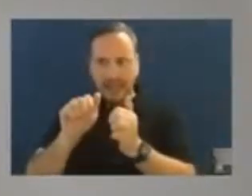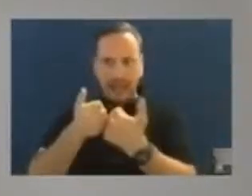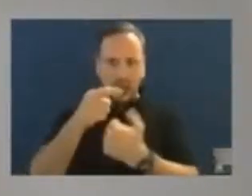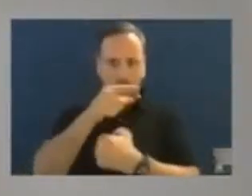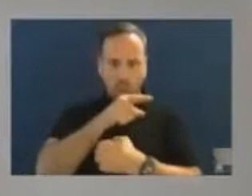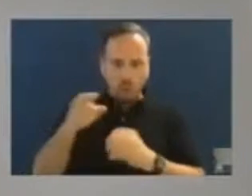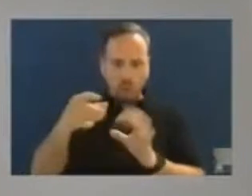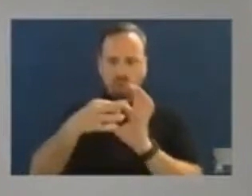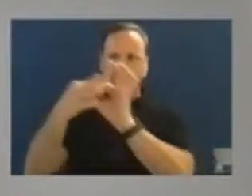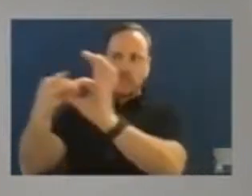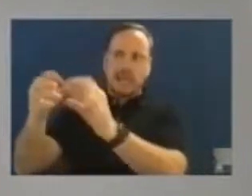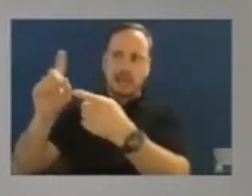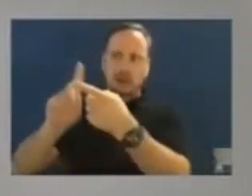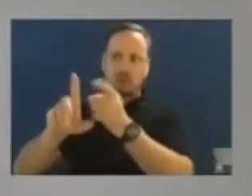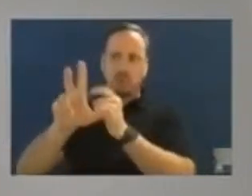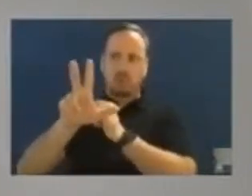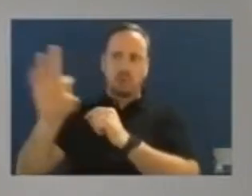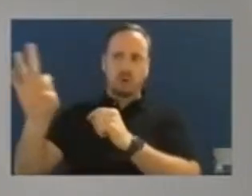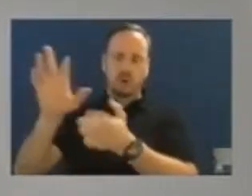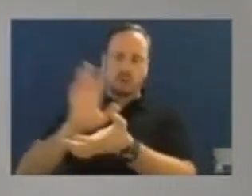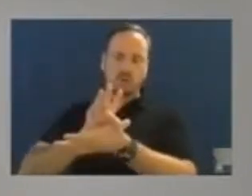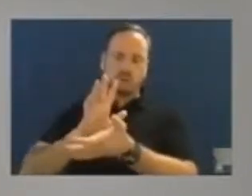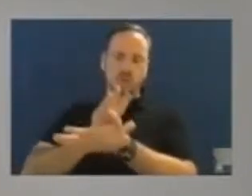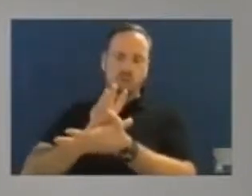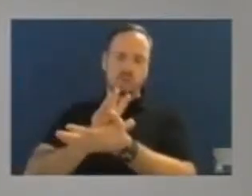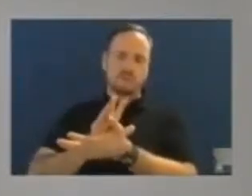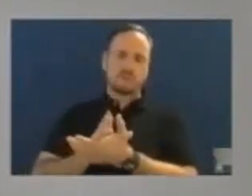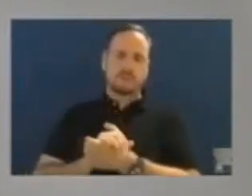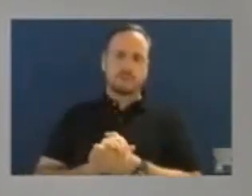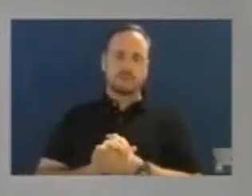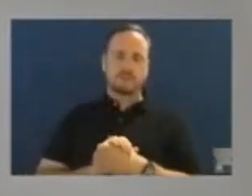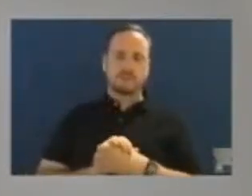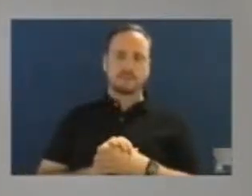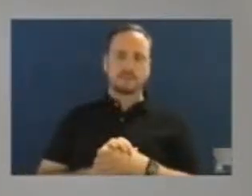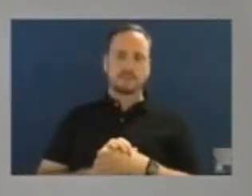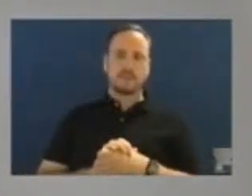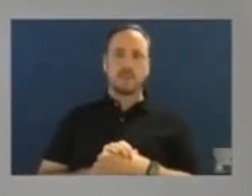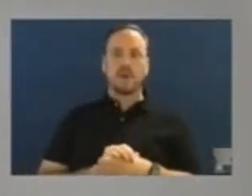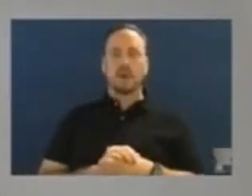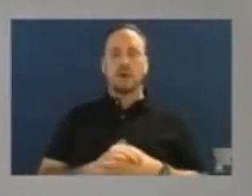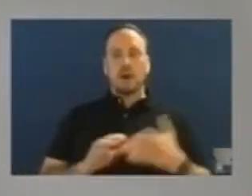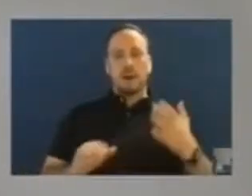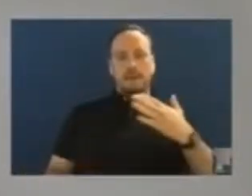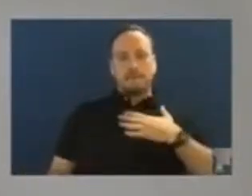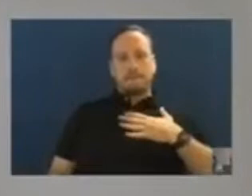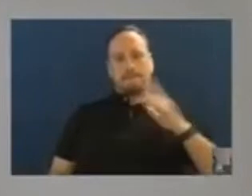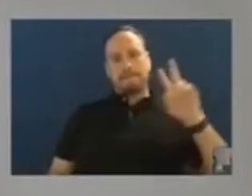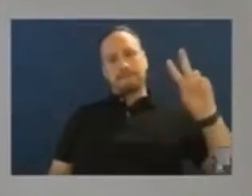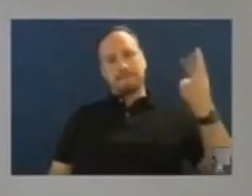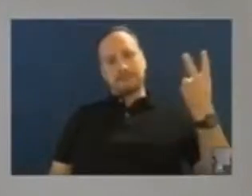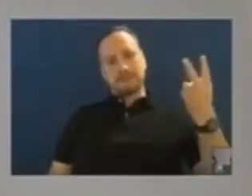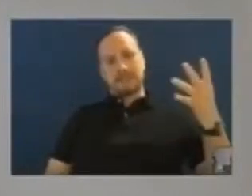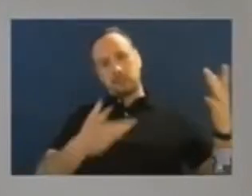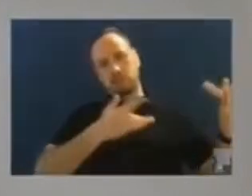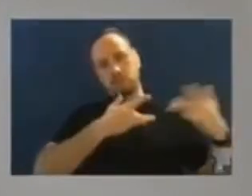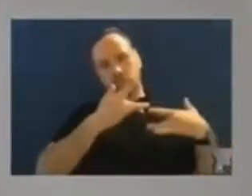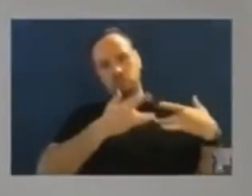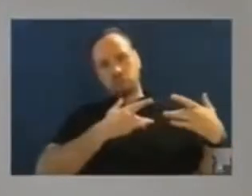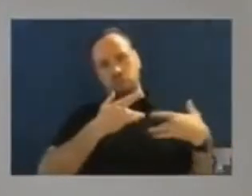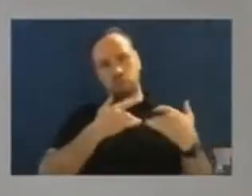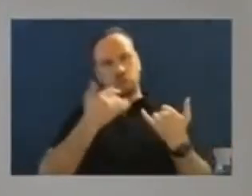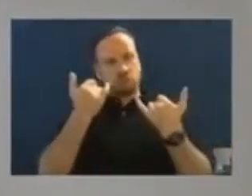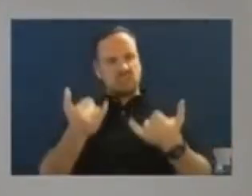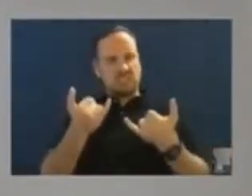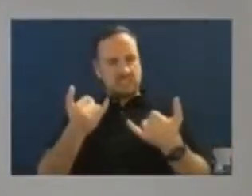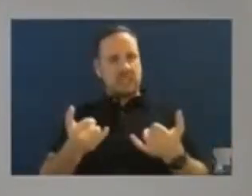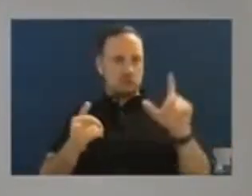Okay, thank you. And my second concern with that is that at the point where in the 2021 school year, we